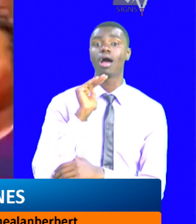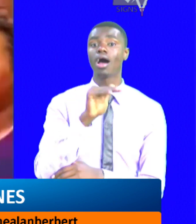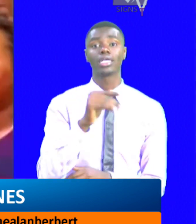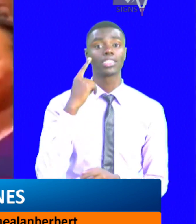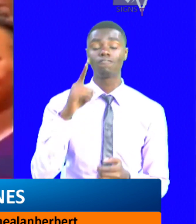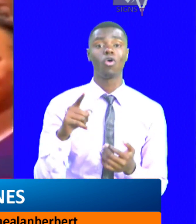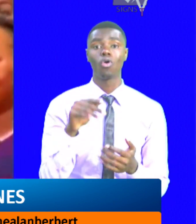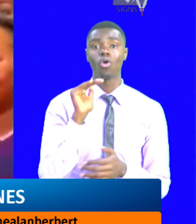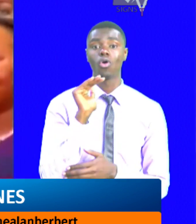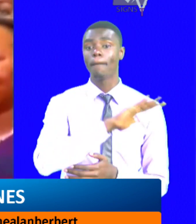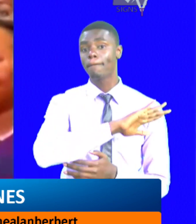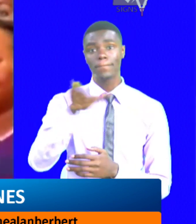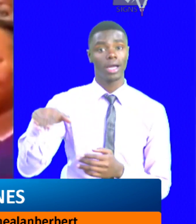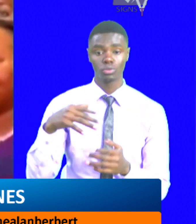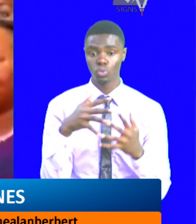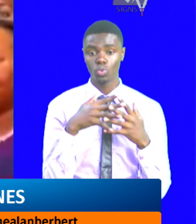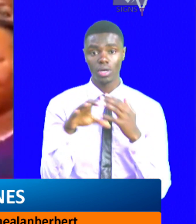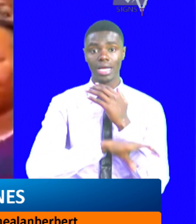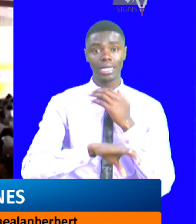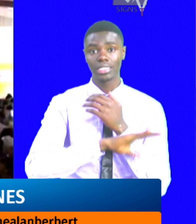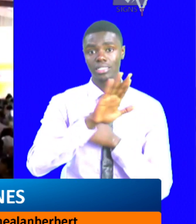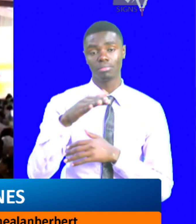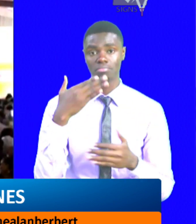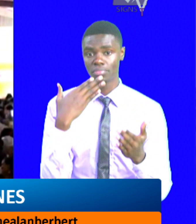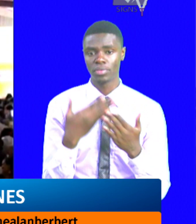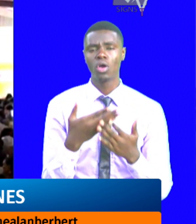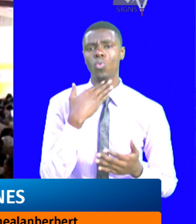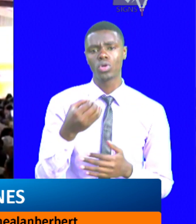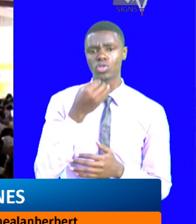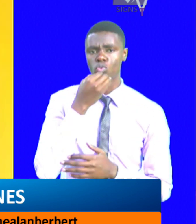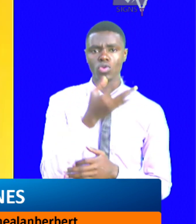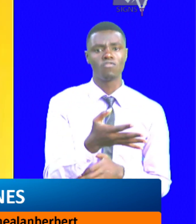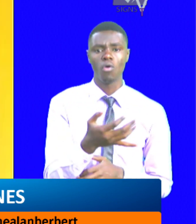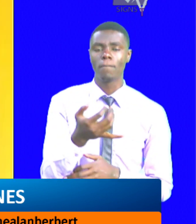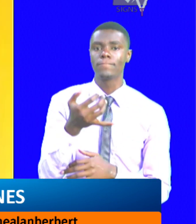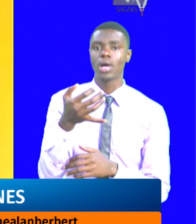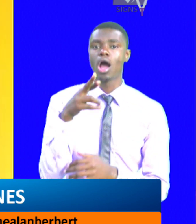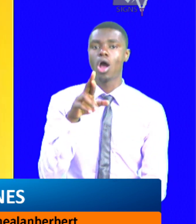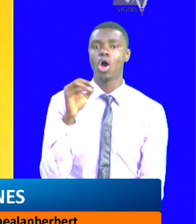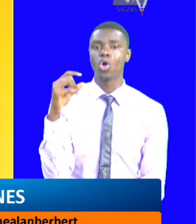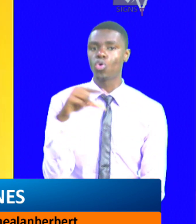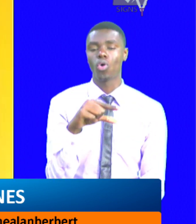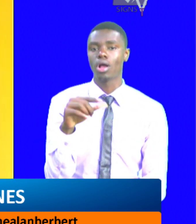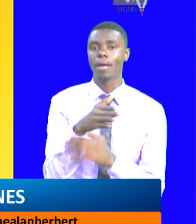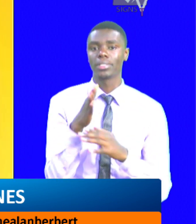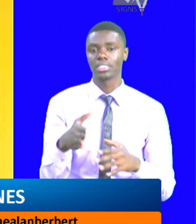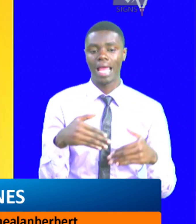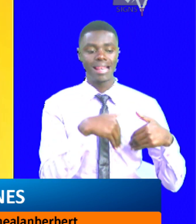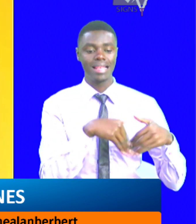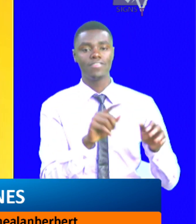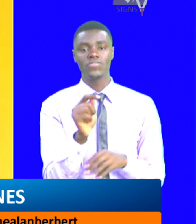recall back to your country. I thank you, ladies and gentlemen. You want to tell a rogue ambassador, leave Kenyans